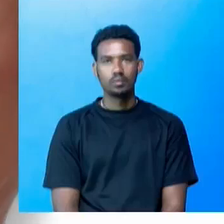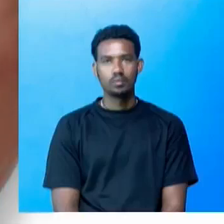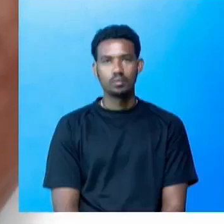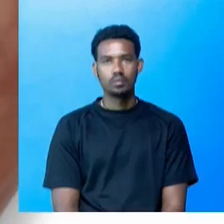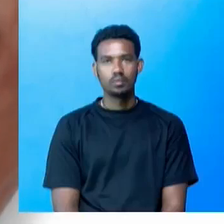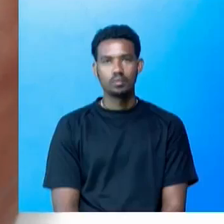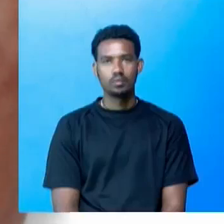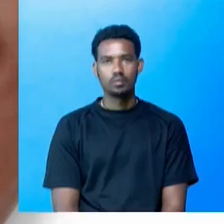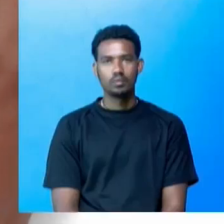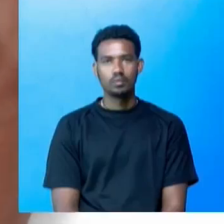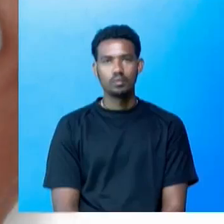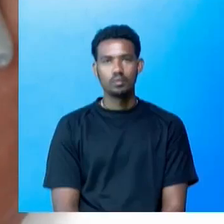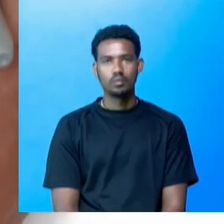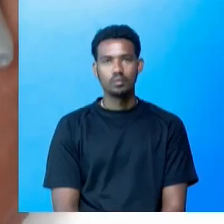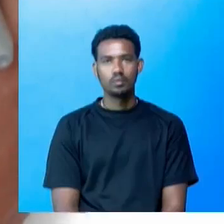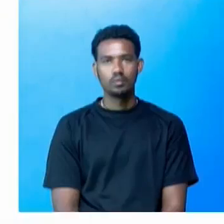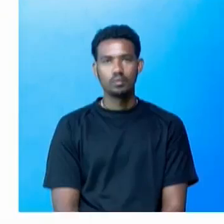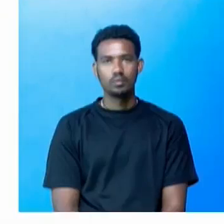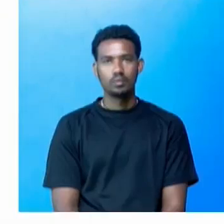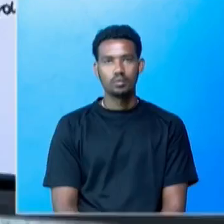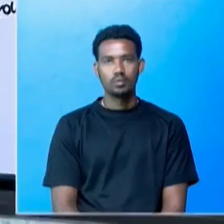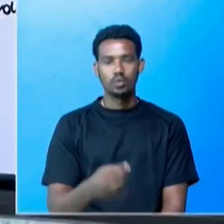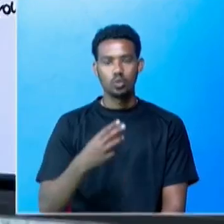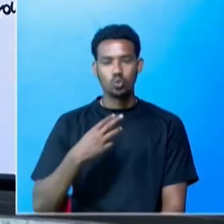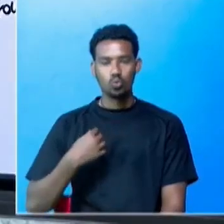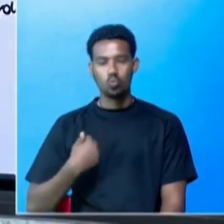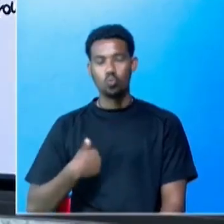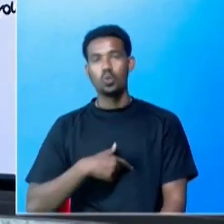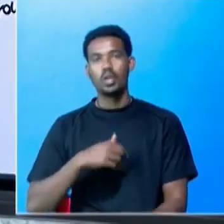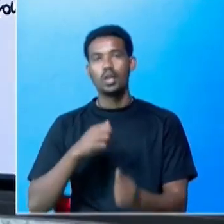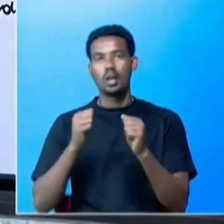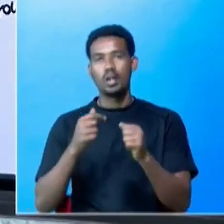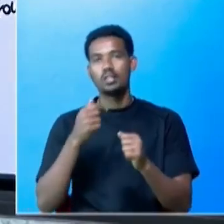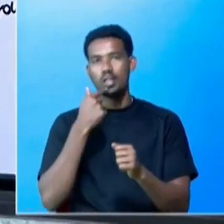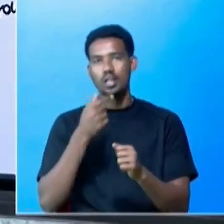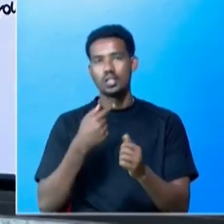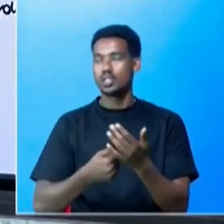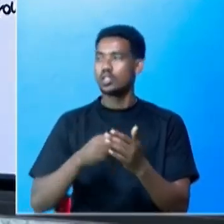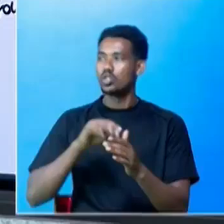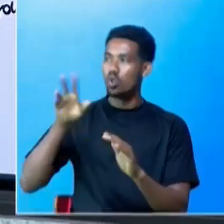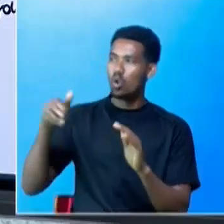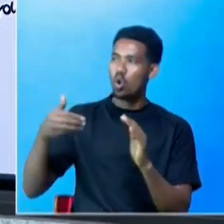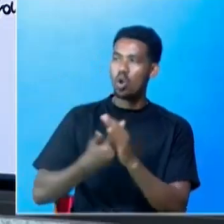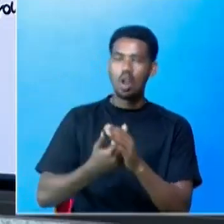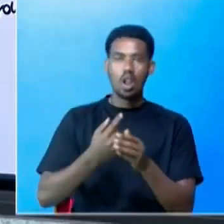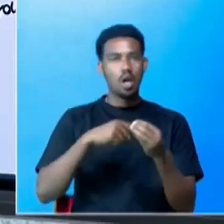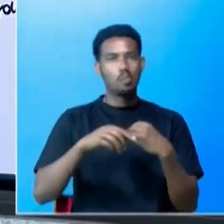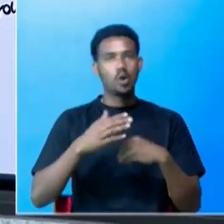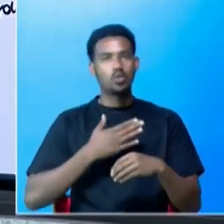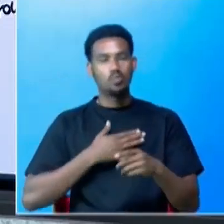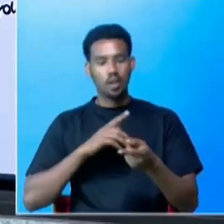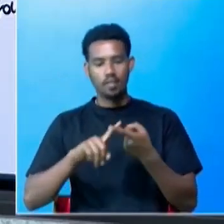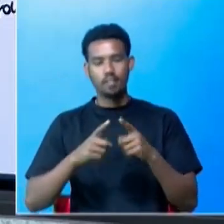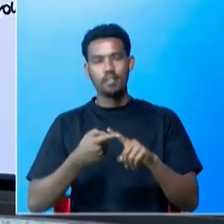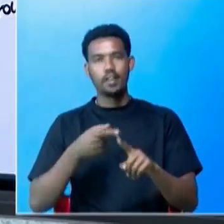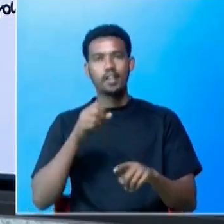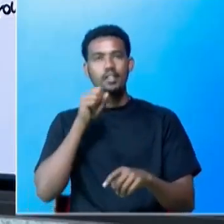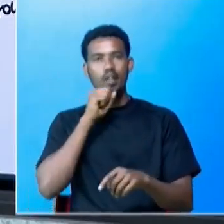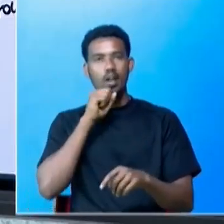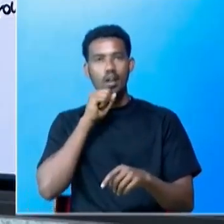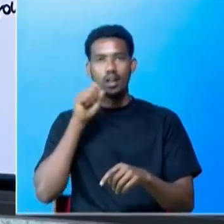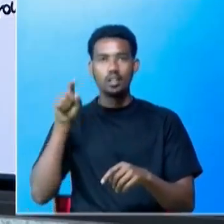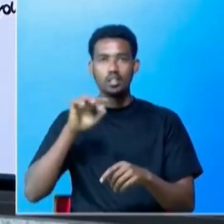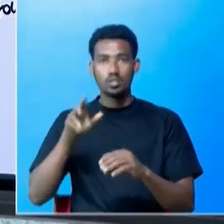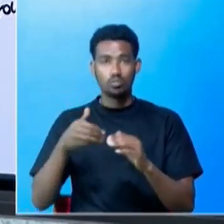Sarah. So we can say, this is all about my friend Sarah. This is